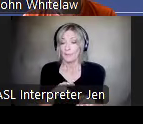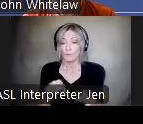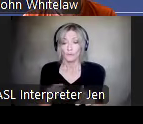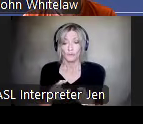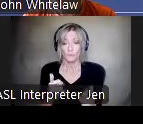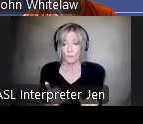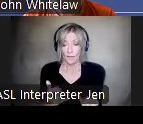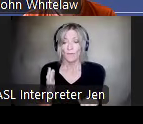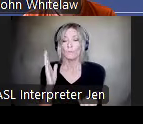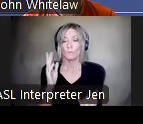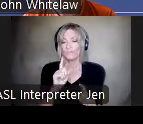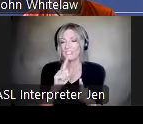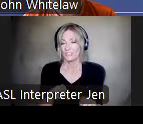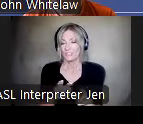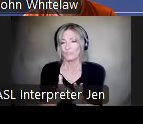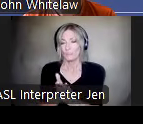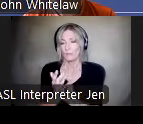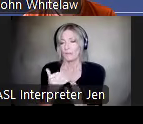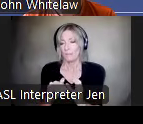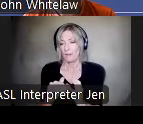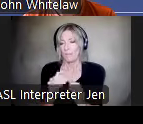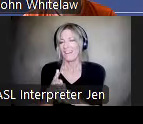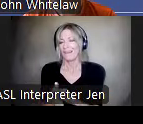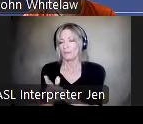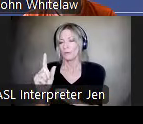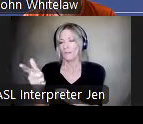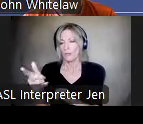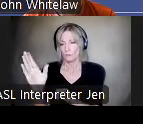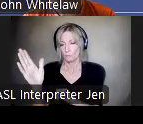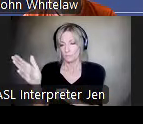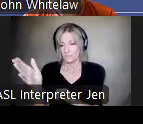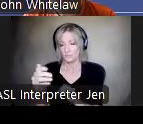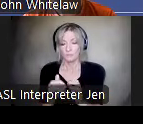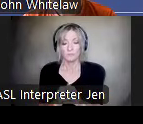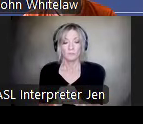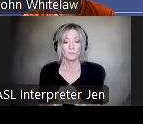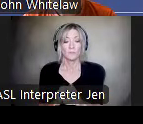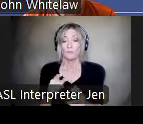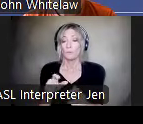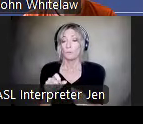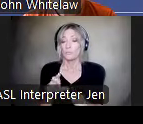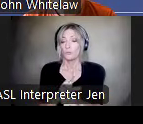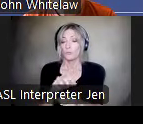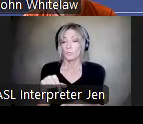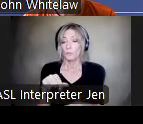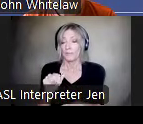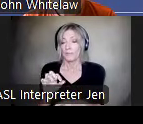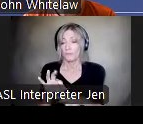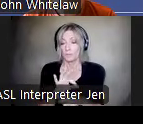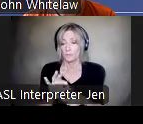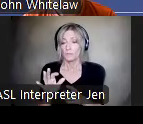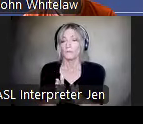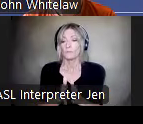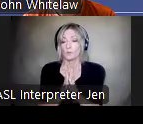addressed via email following the presentation. You can also use the Q&A function to